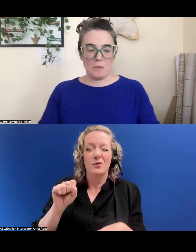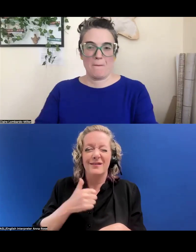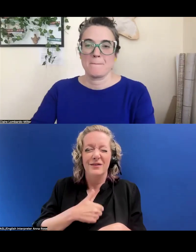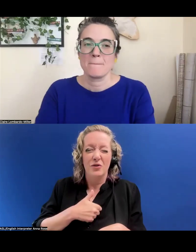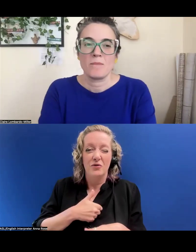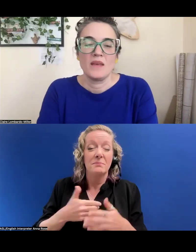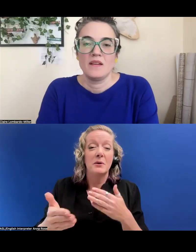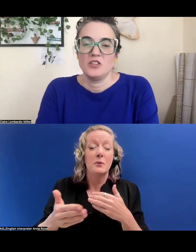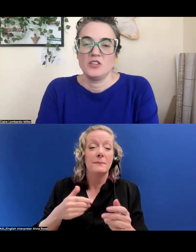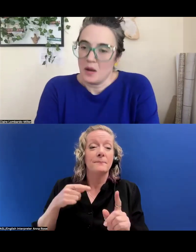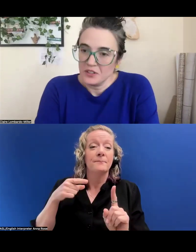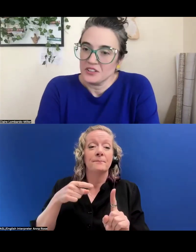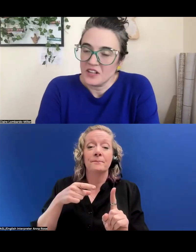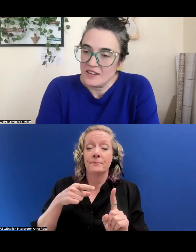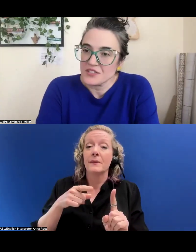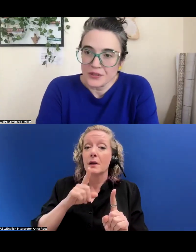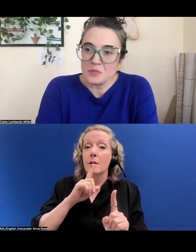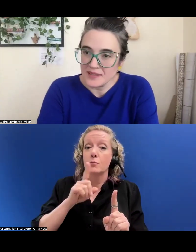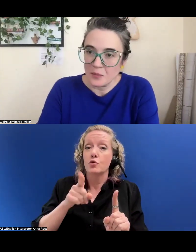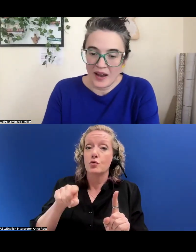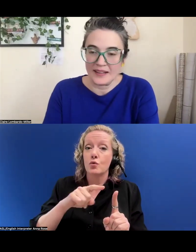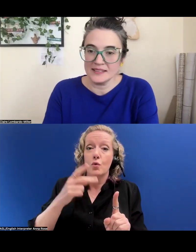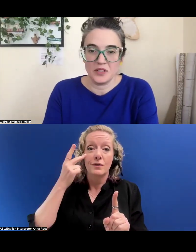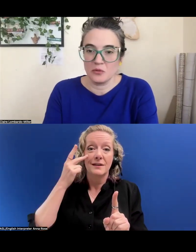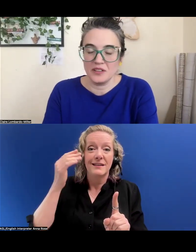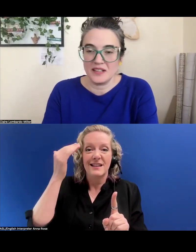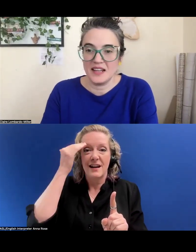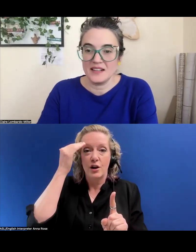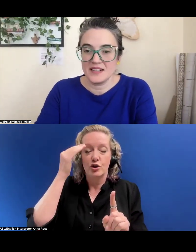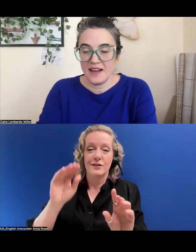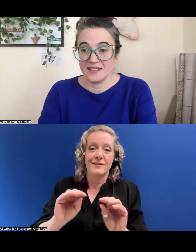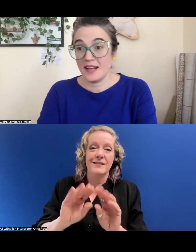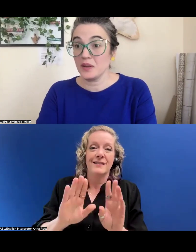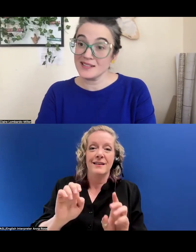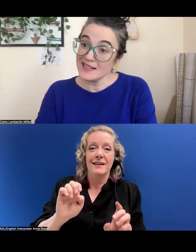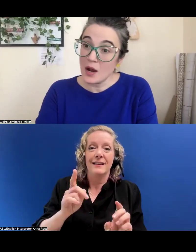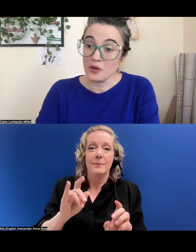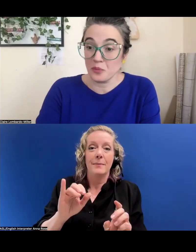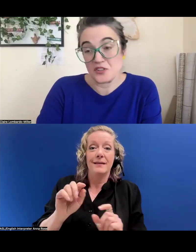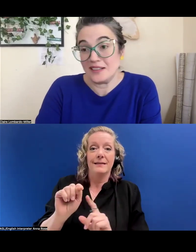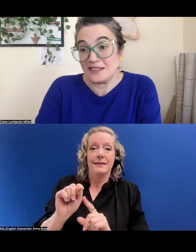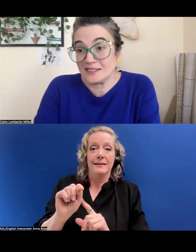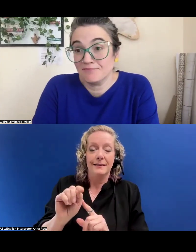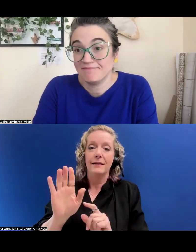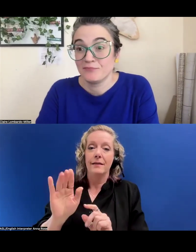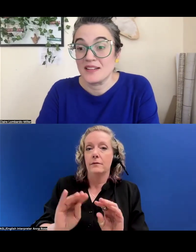So you've probably heard of conscious or explicit bias. We don't really need to get into that today because that's outward